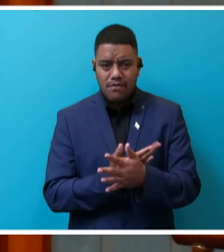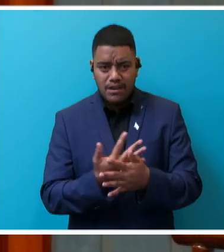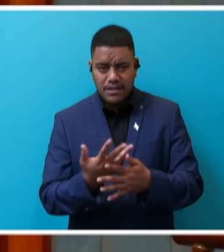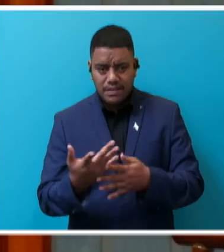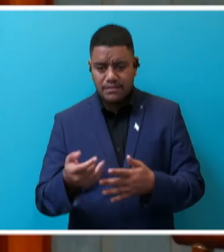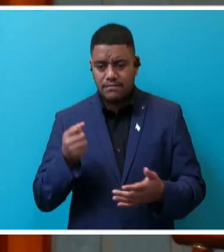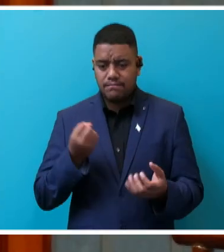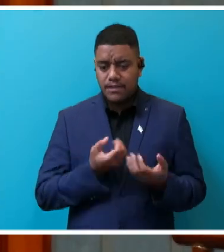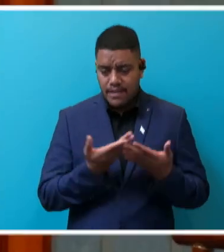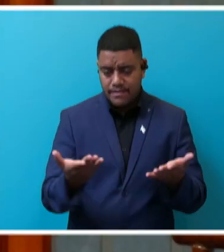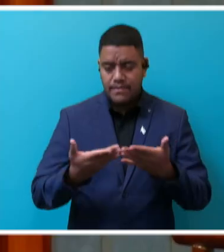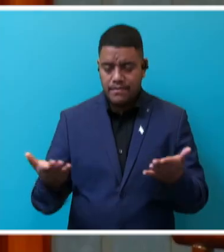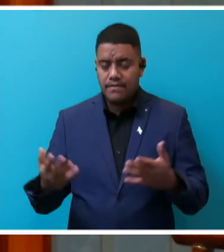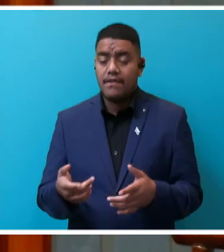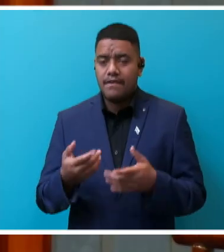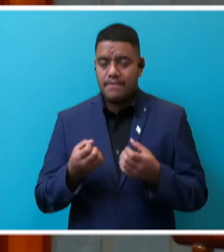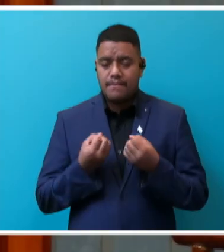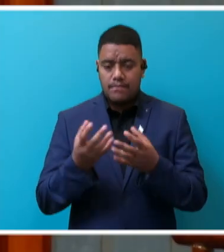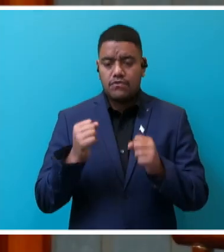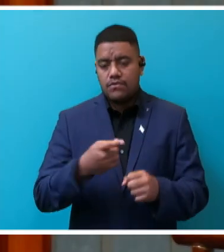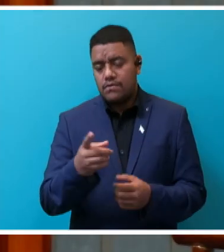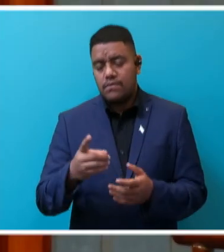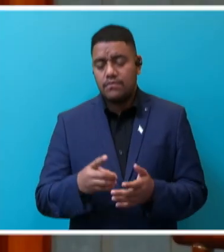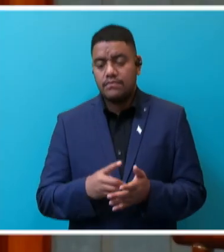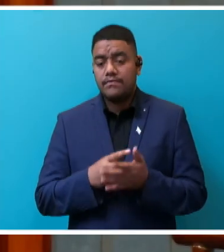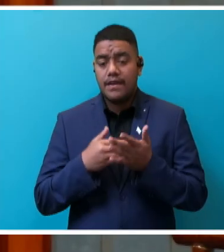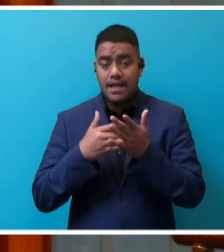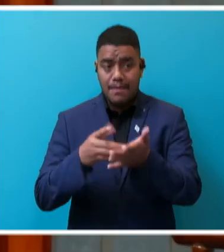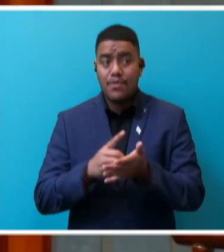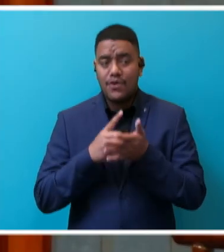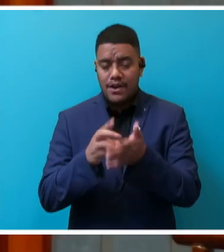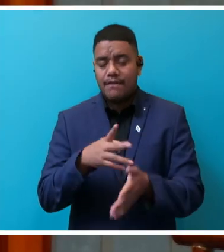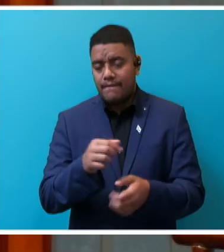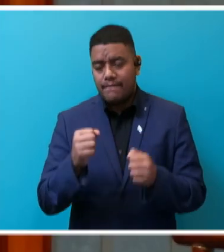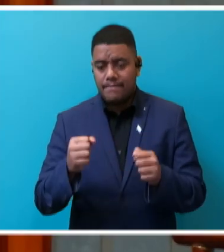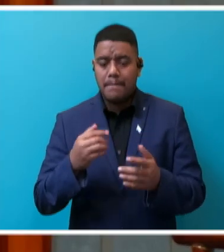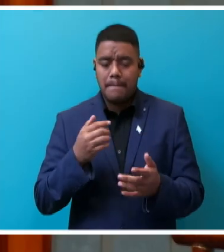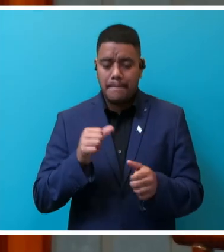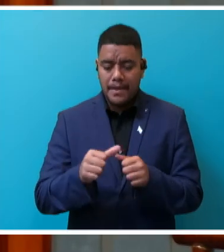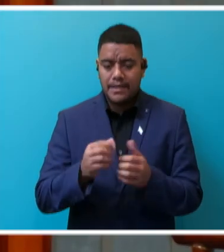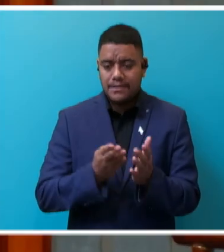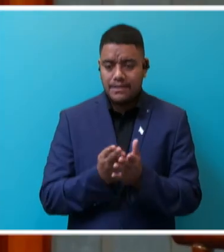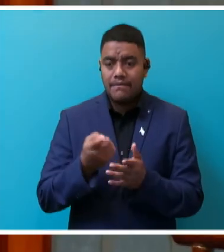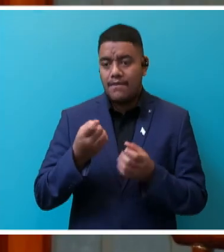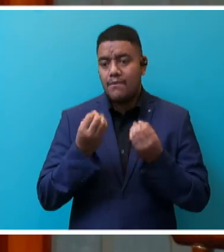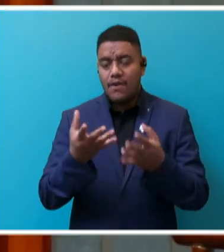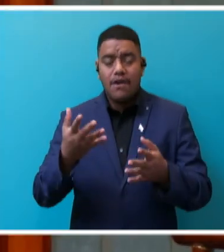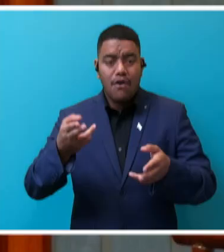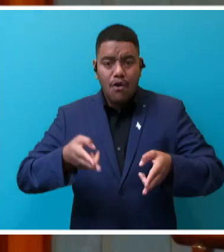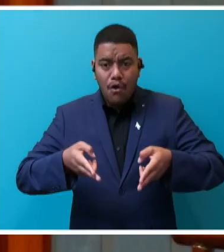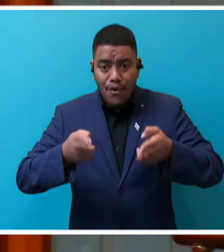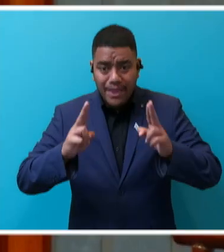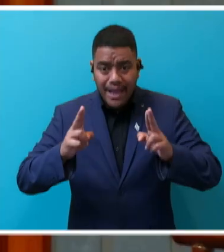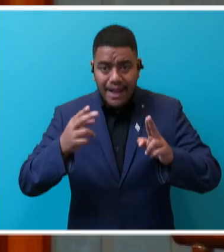This initiative strengthens local supply capacity, allowing Fijian producers to better serve hotels, restaurants, and export